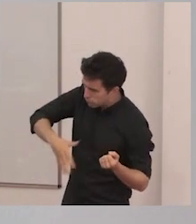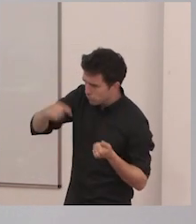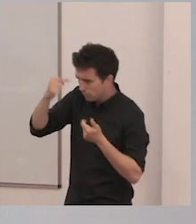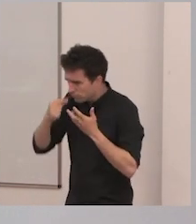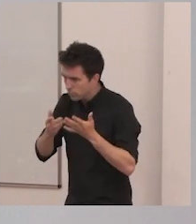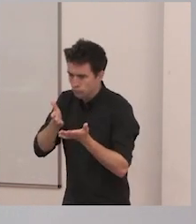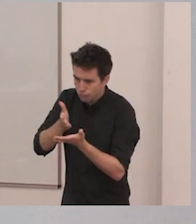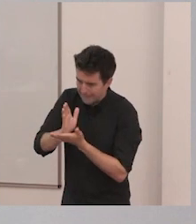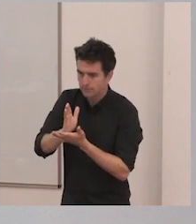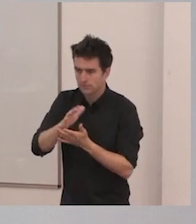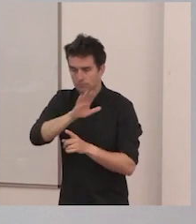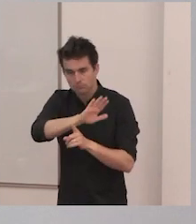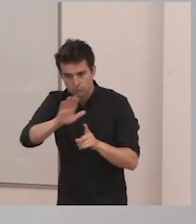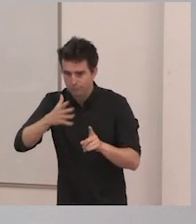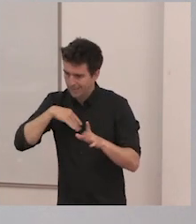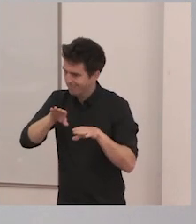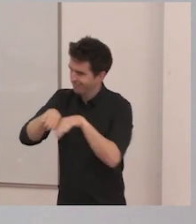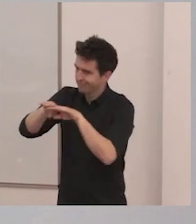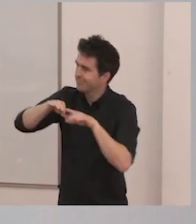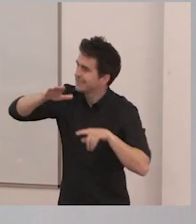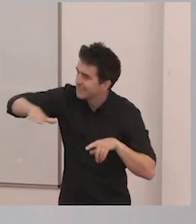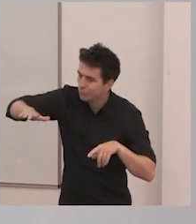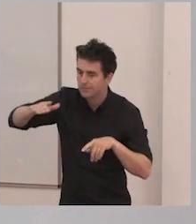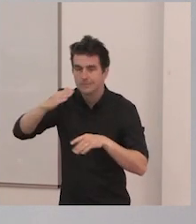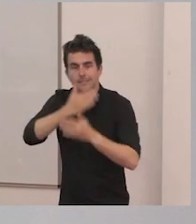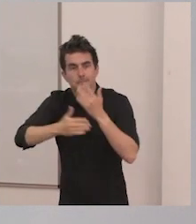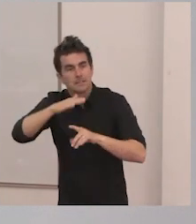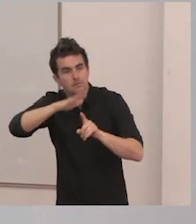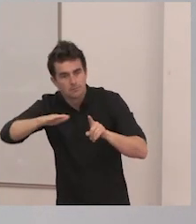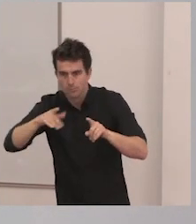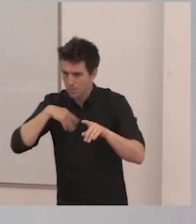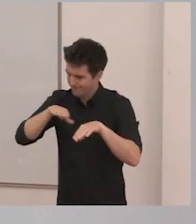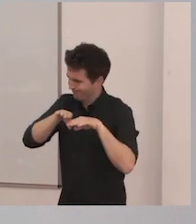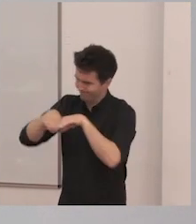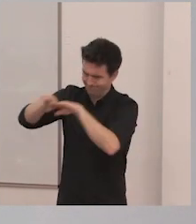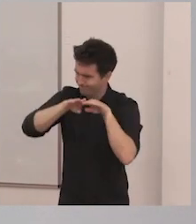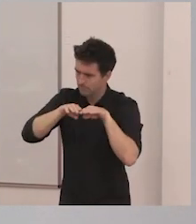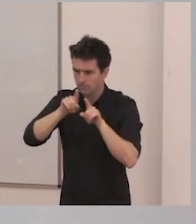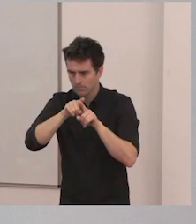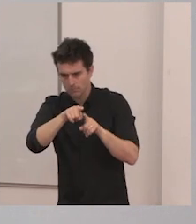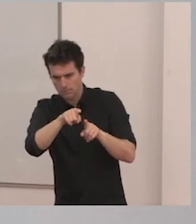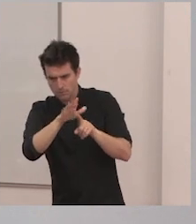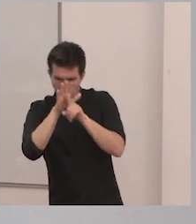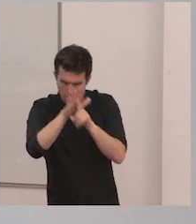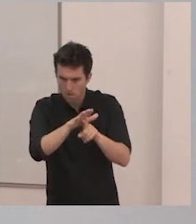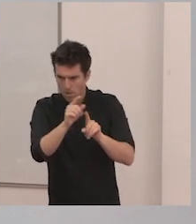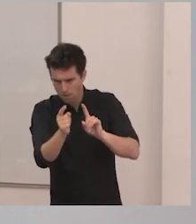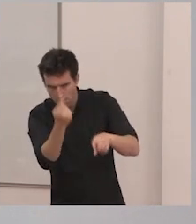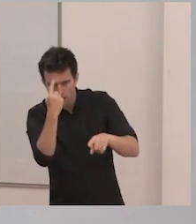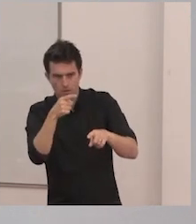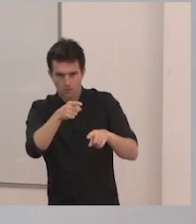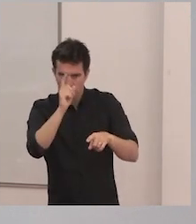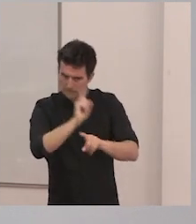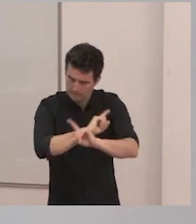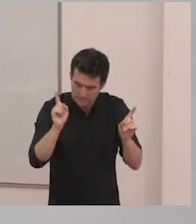forced abortion, growth attenuation treatment, intersex genital